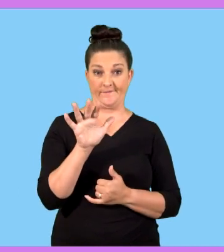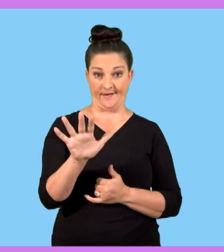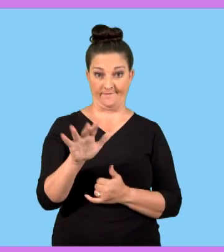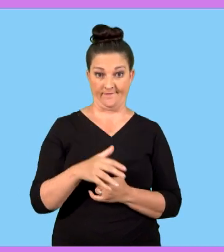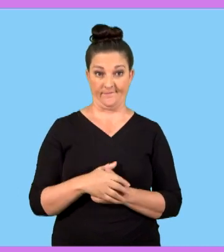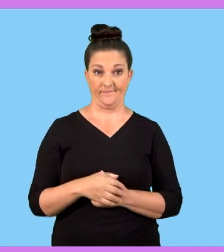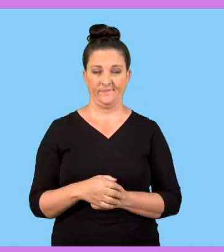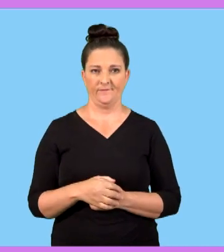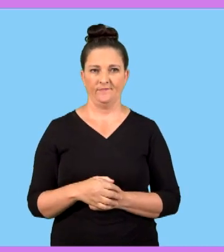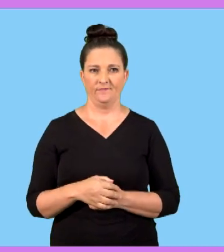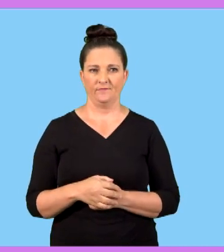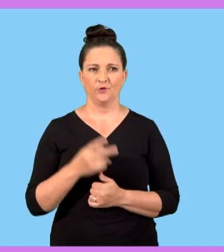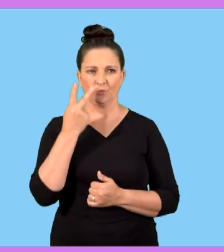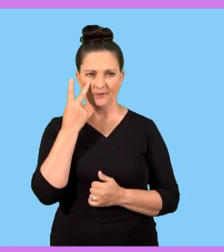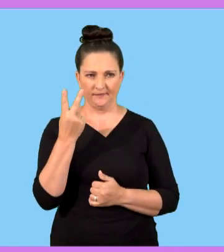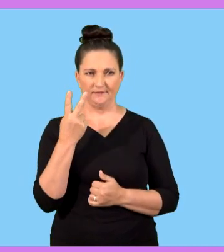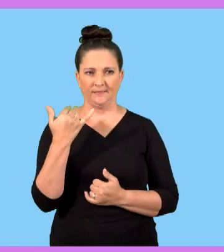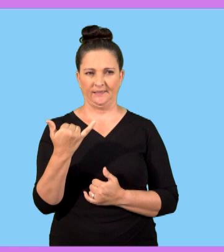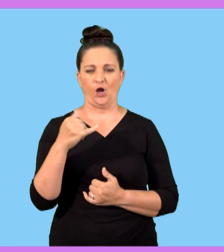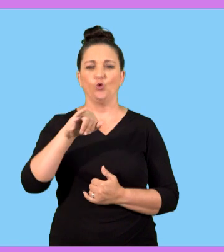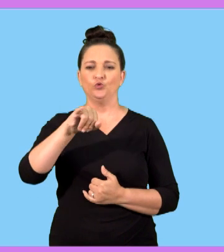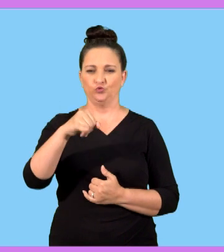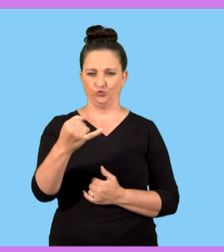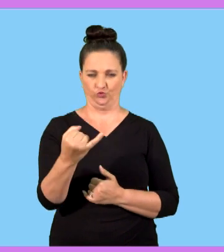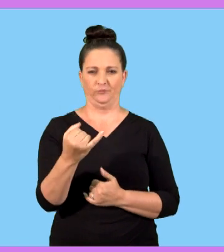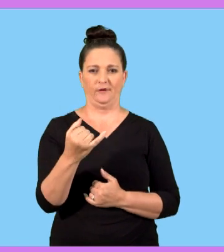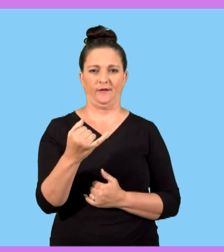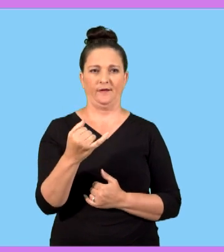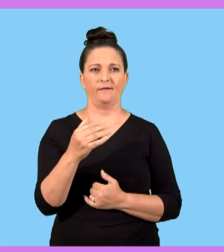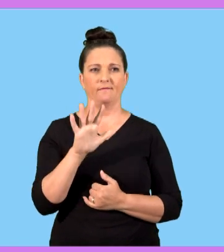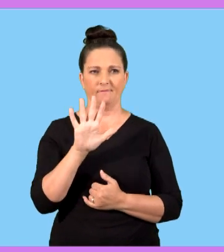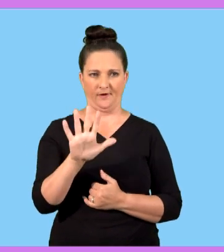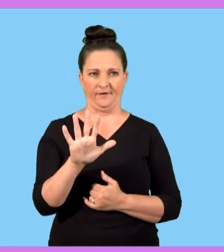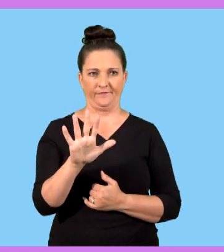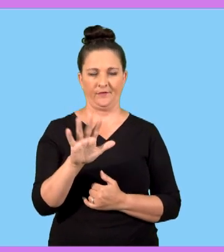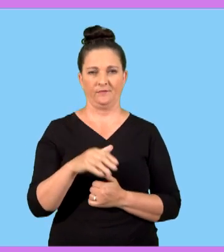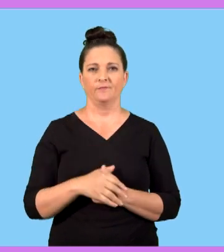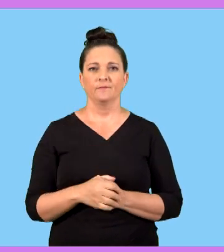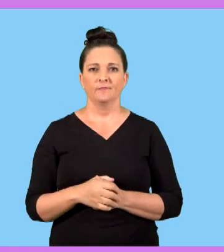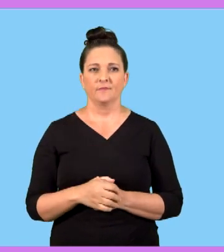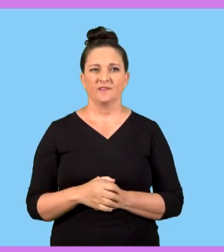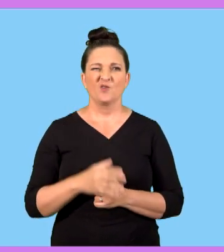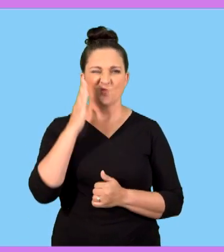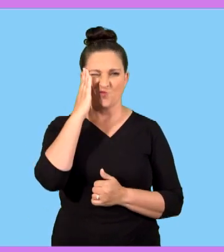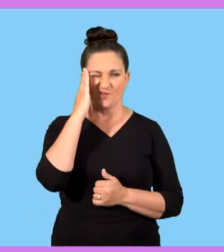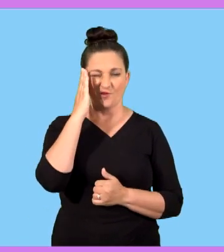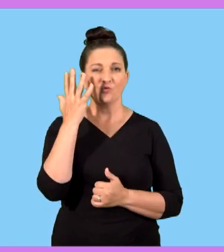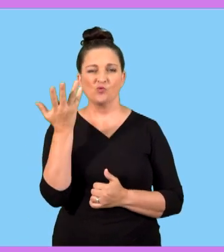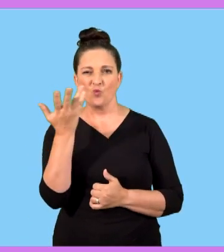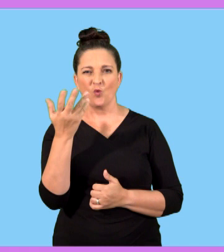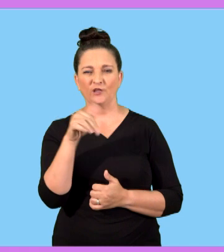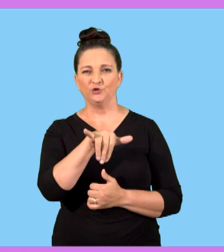have J, row J, we agree on that. We have to look for seat 5, so we agree it's this seat